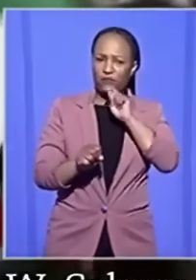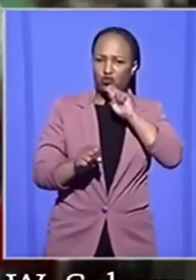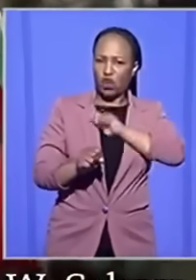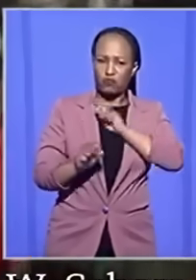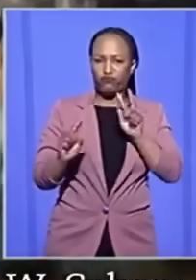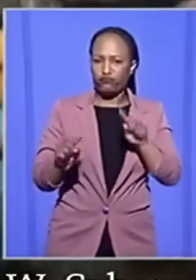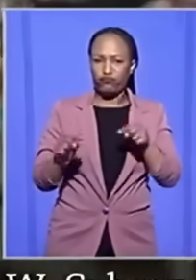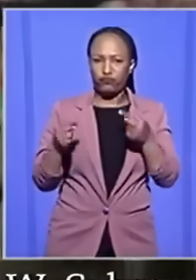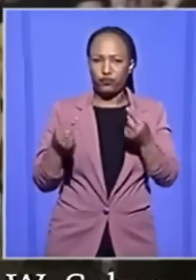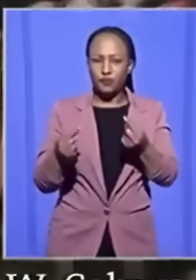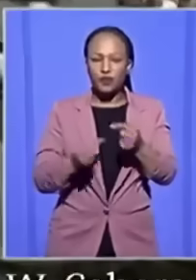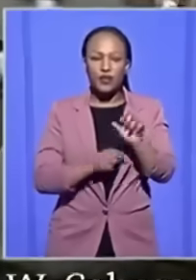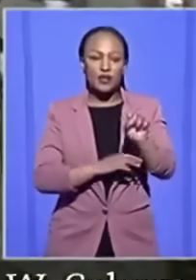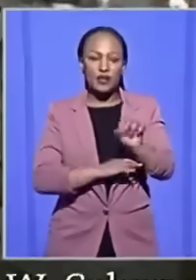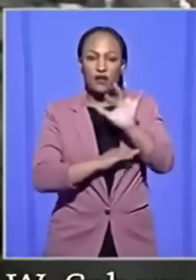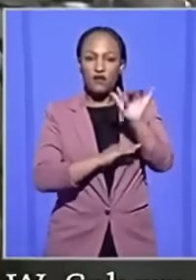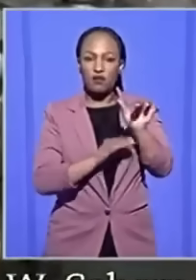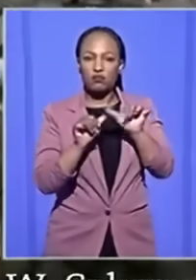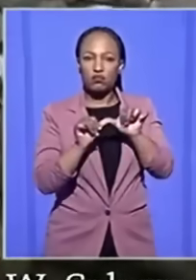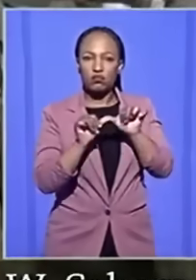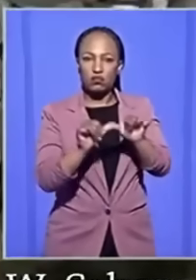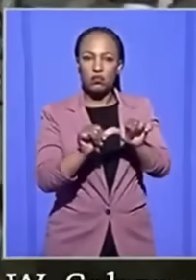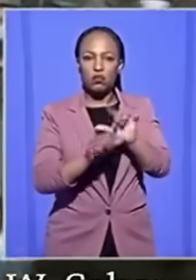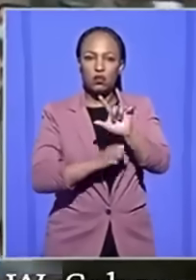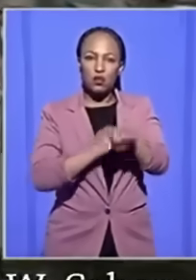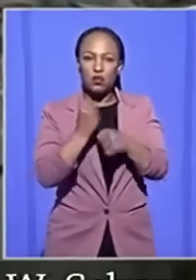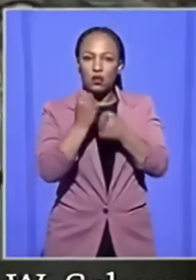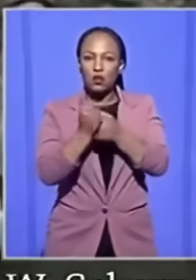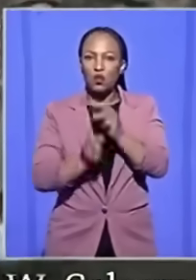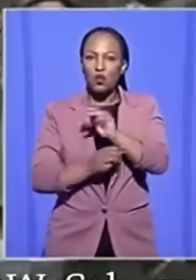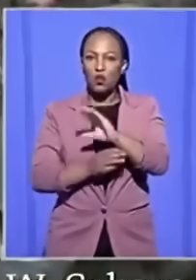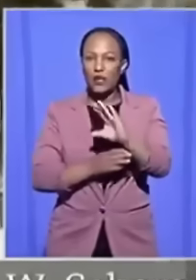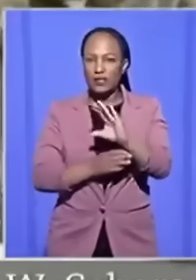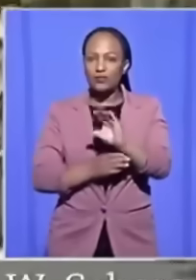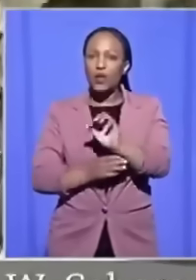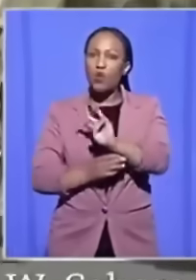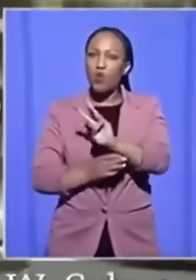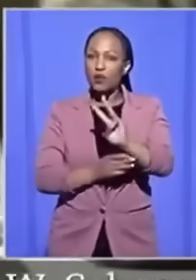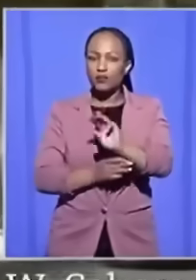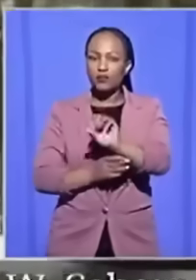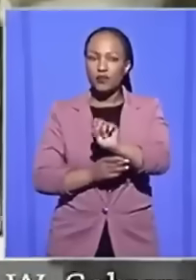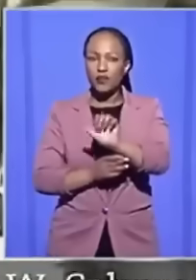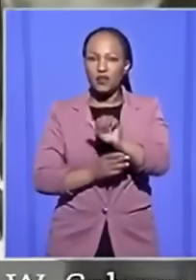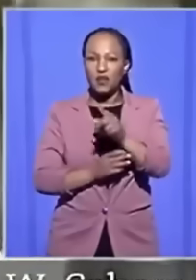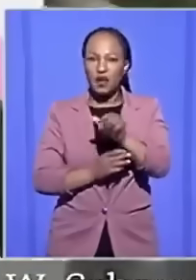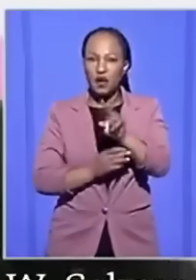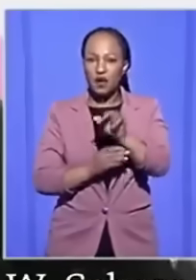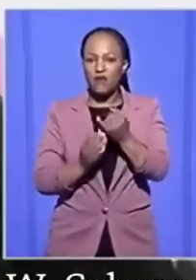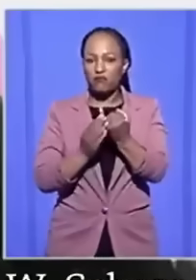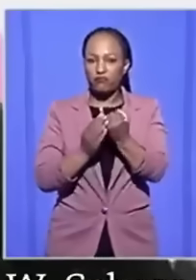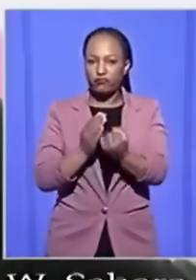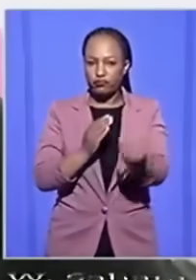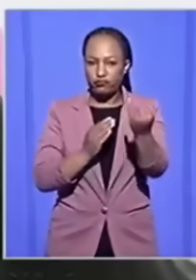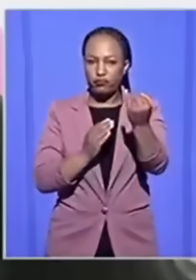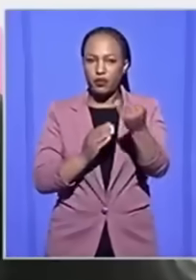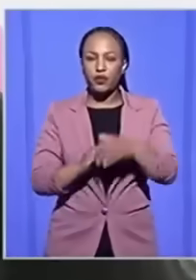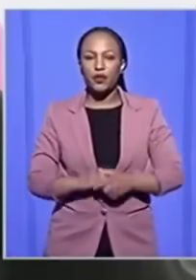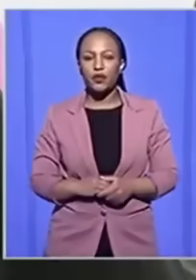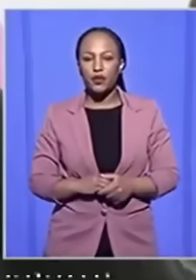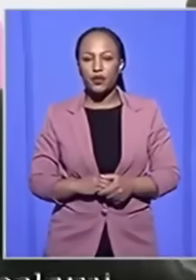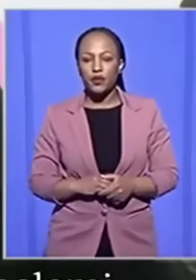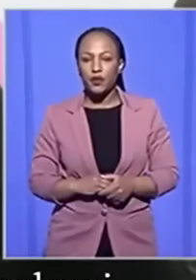Afrika Borwa o tswelela go ema nokeng kopo ya Western Sahara ya go ikemela. So even if our members